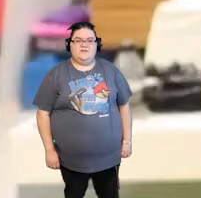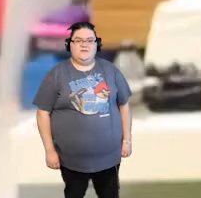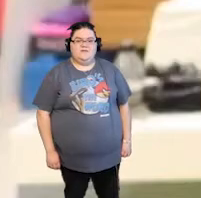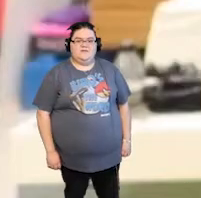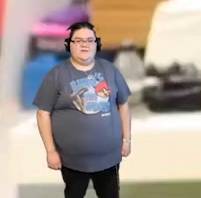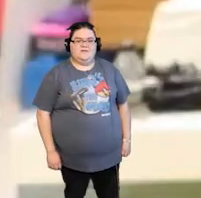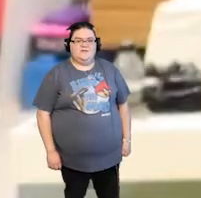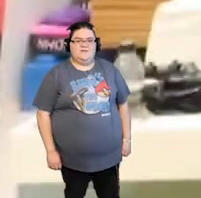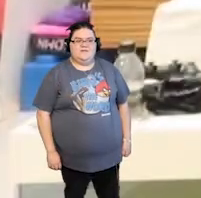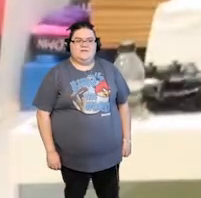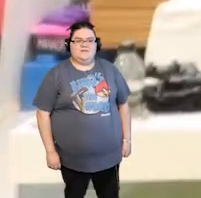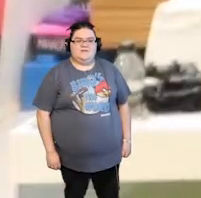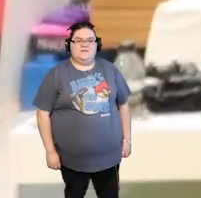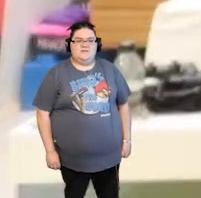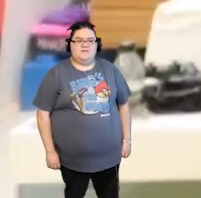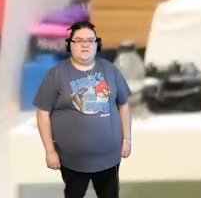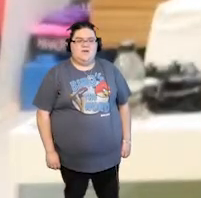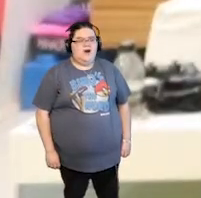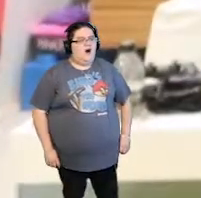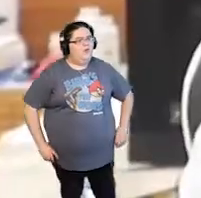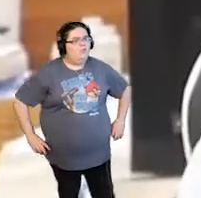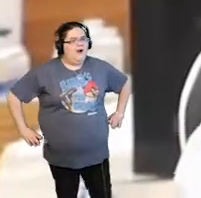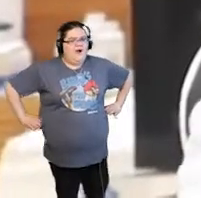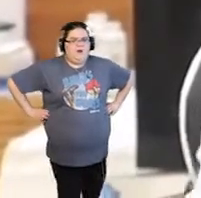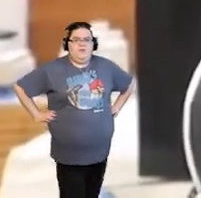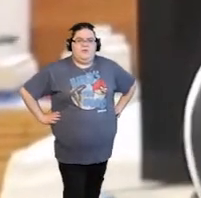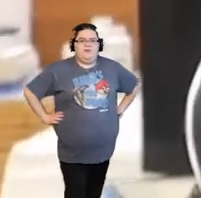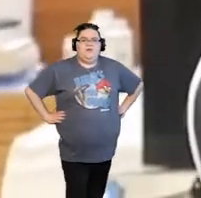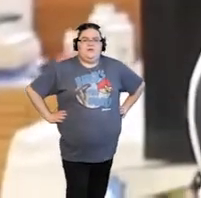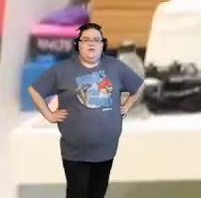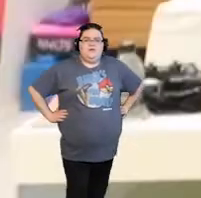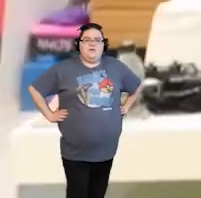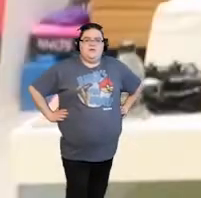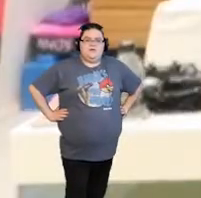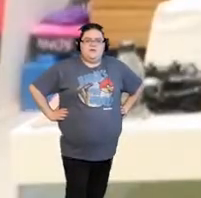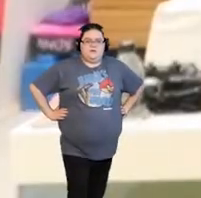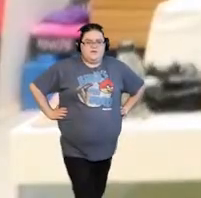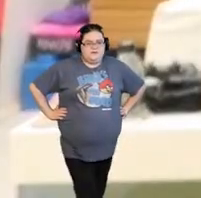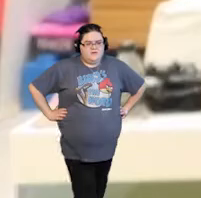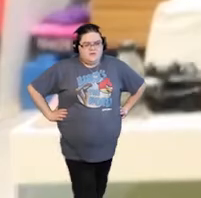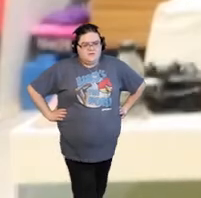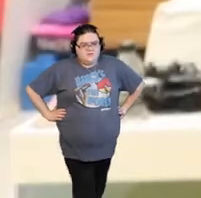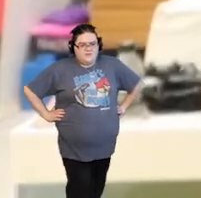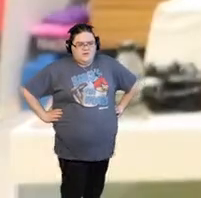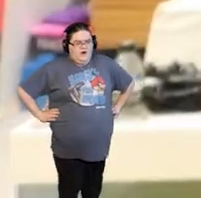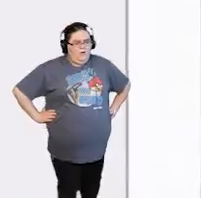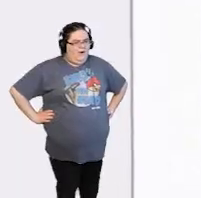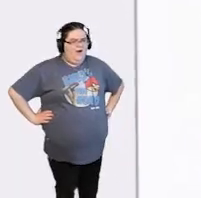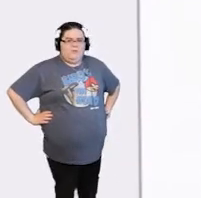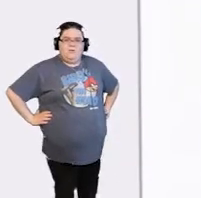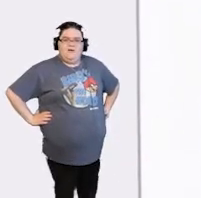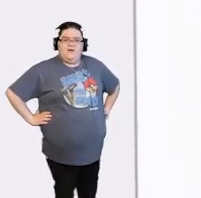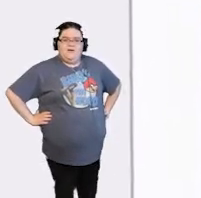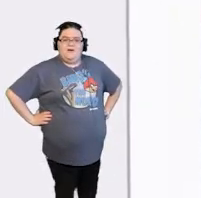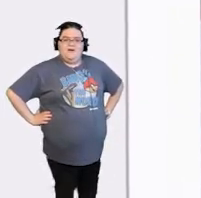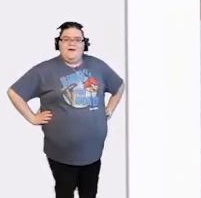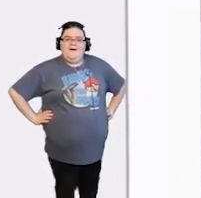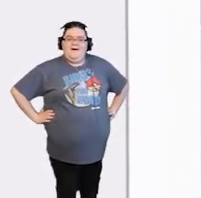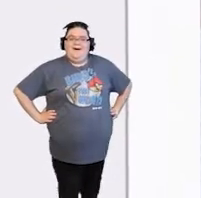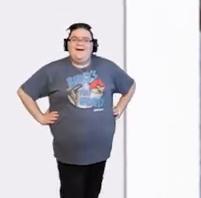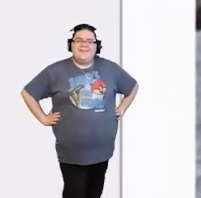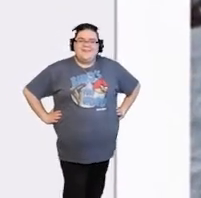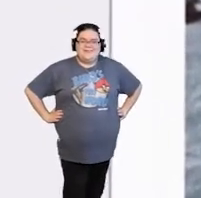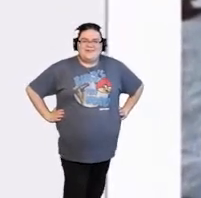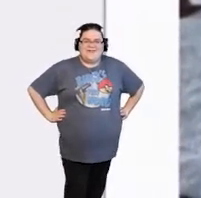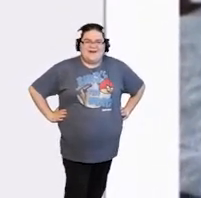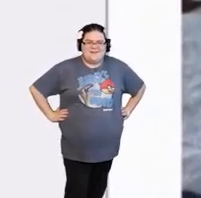count to the lowest, as in order. So oh, he started wow. off with me. I ended with Josh. Oh, wow. Oh, another one of